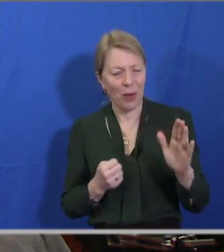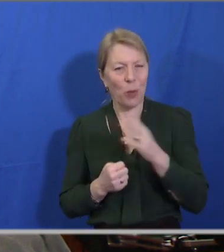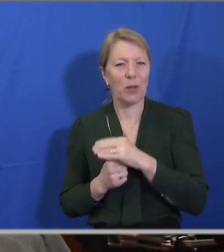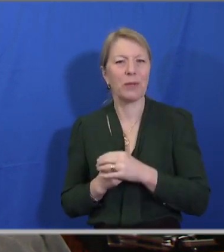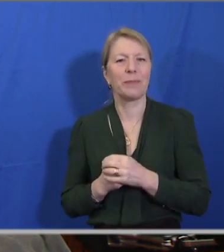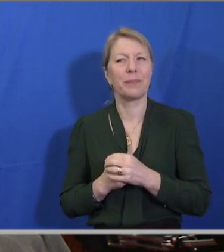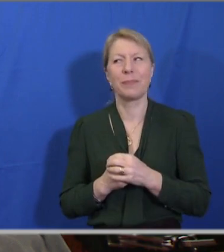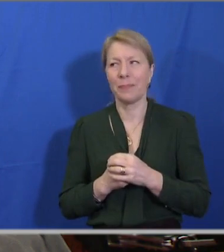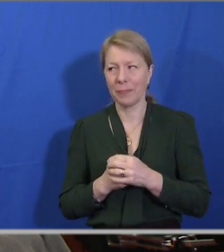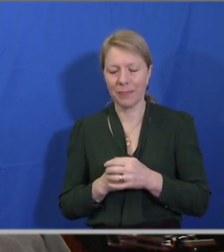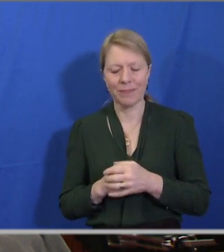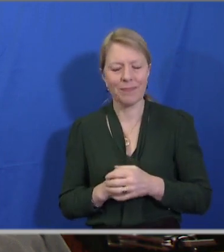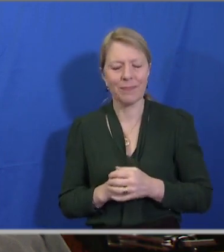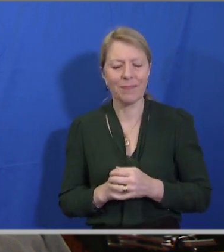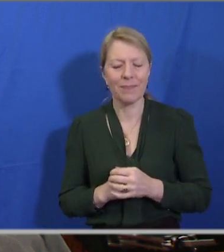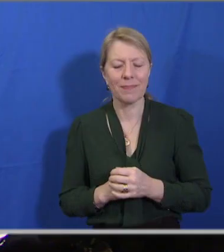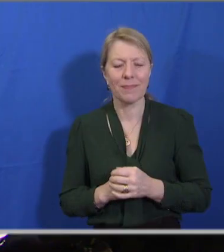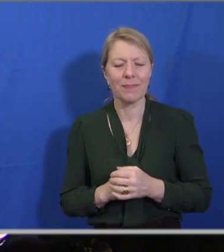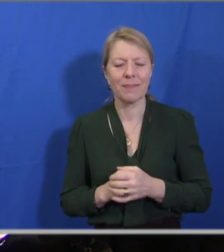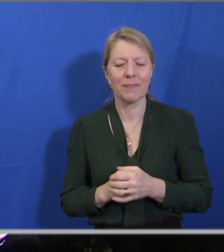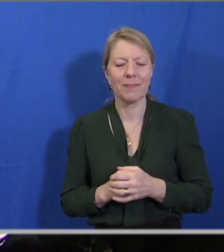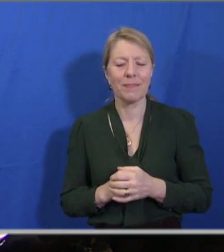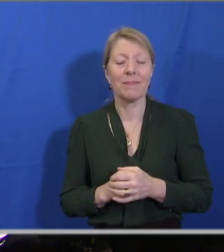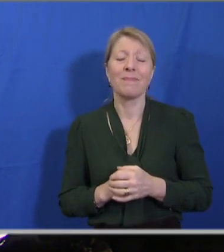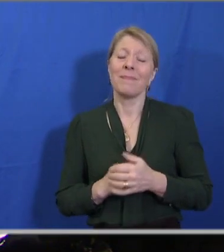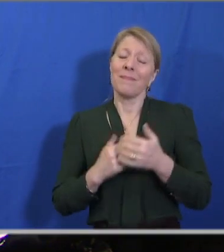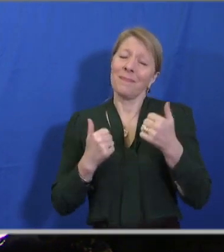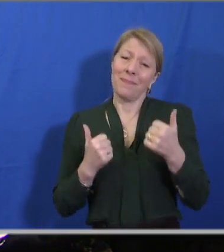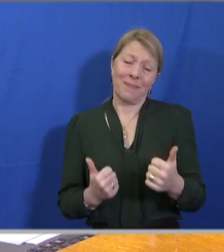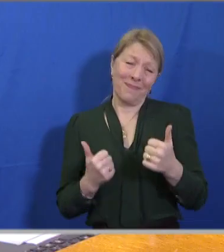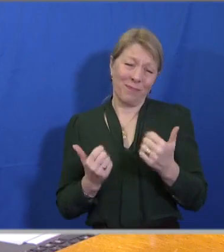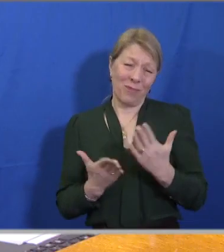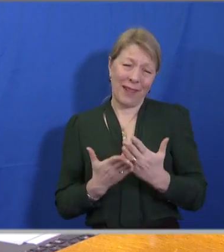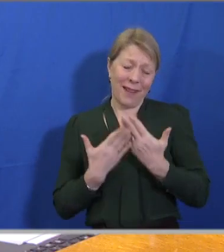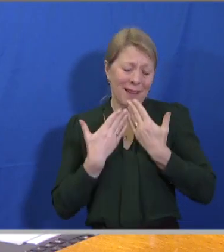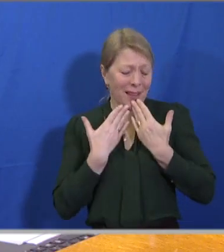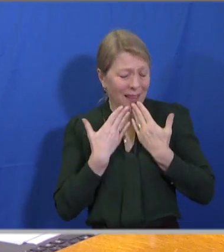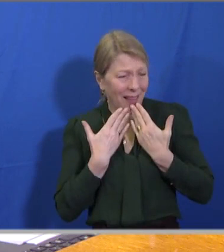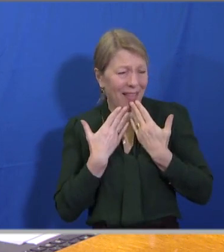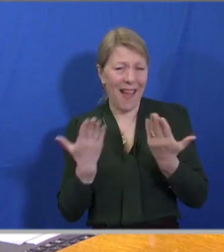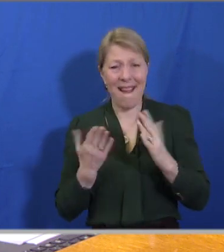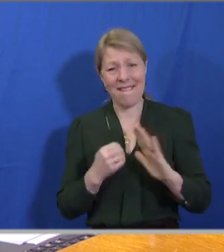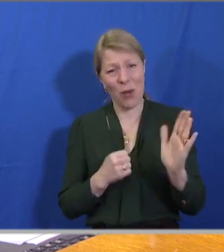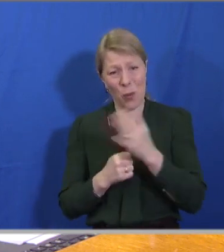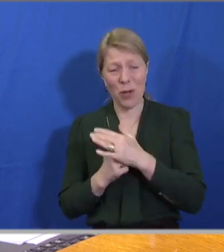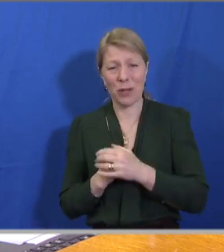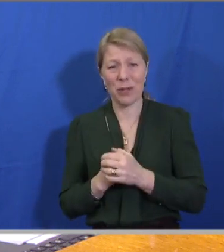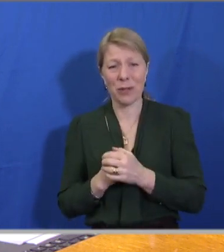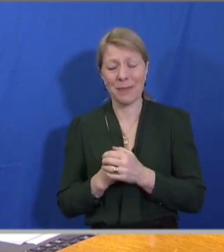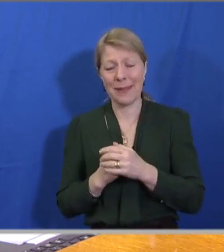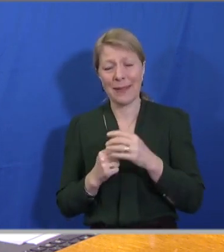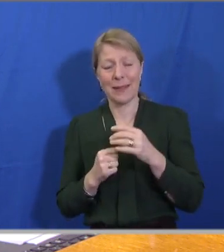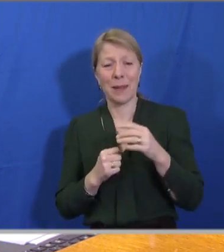worthwhile. Okay, listen, thank you, and I want to very sincerely thank everyone for what I think, and include the panel, include the Minister,